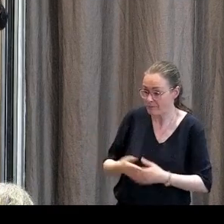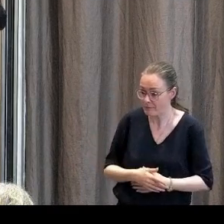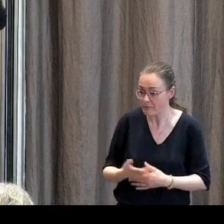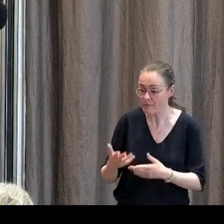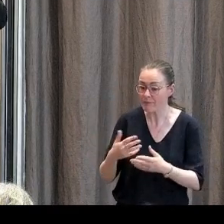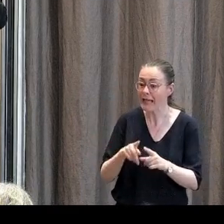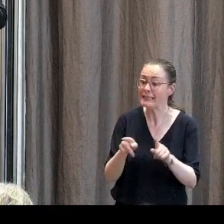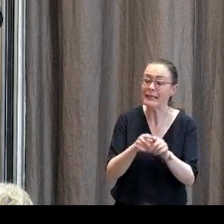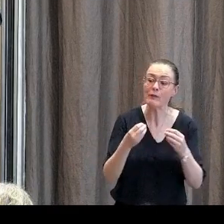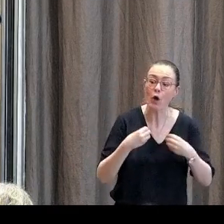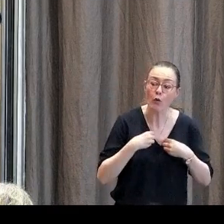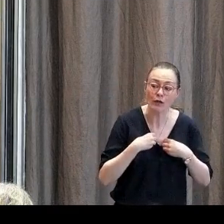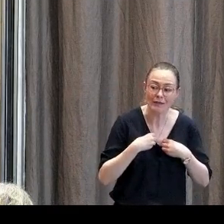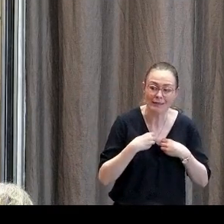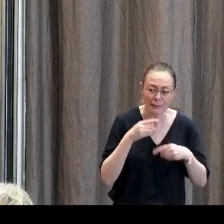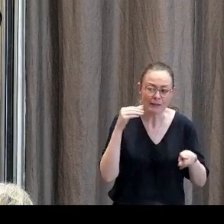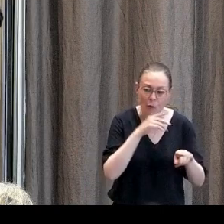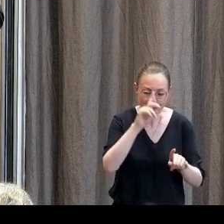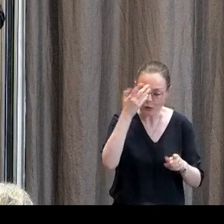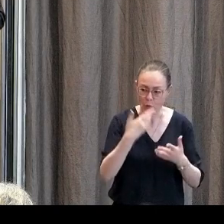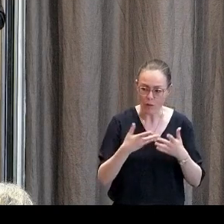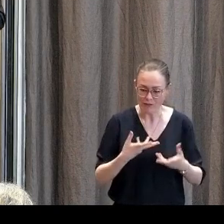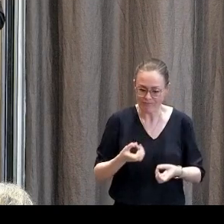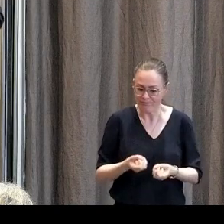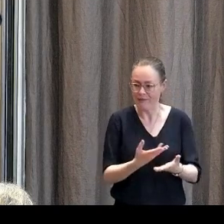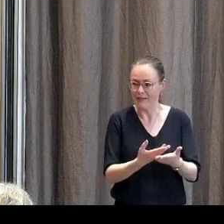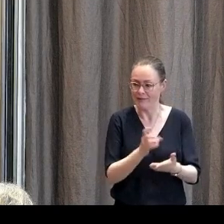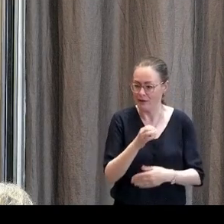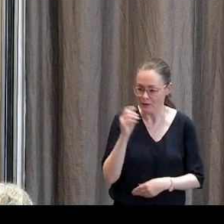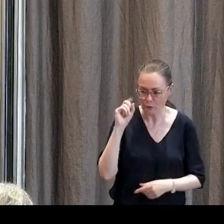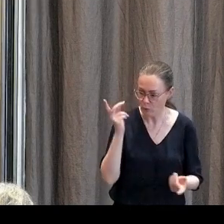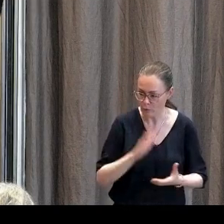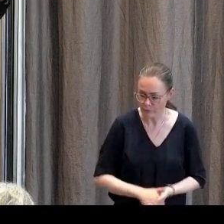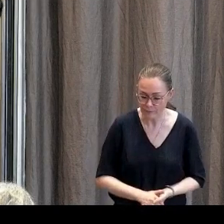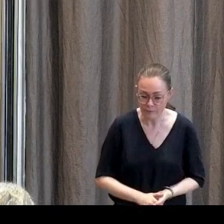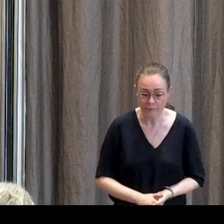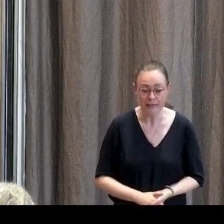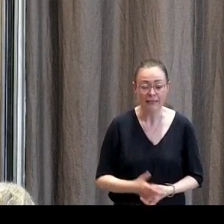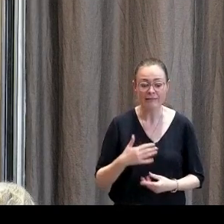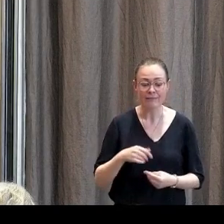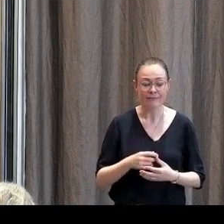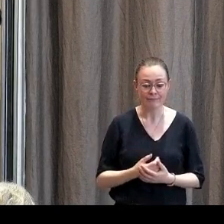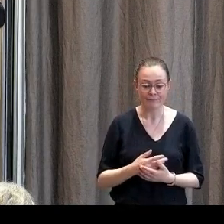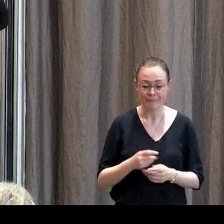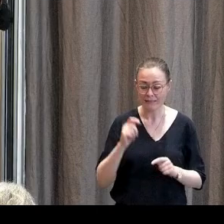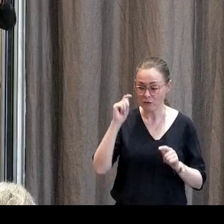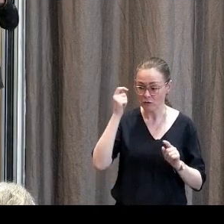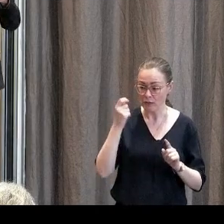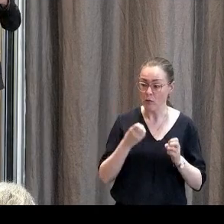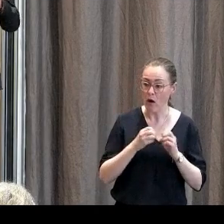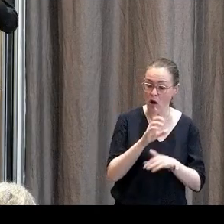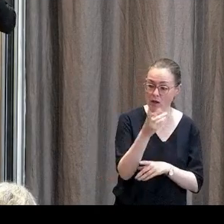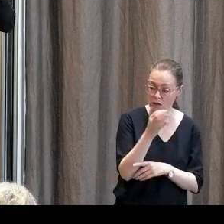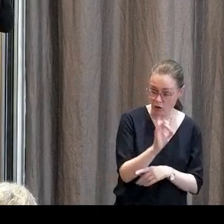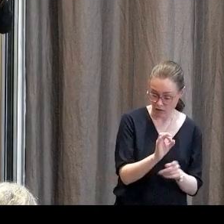the owners, importantly, don't know what their dog has been given. And this is just an overview of the trial. So all of the dogs